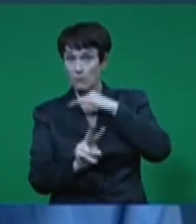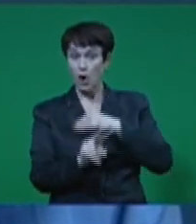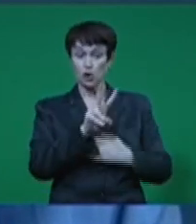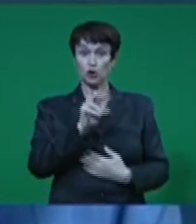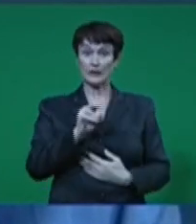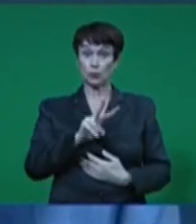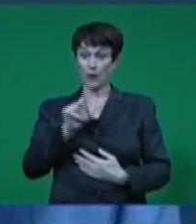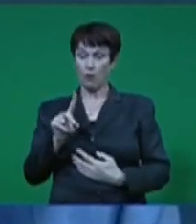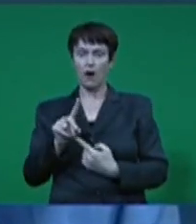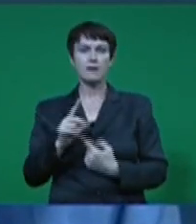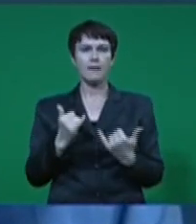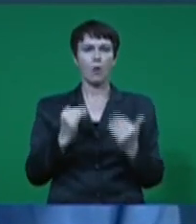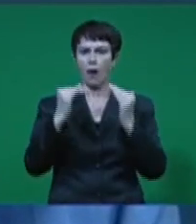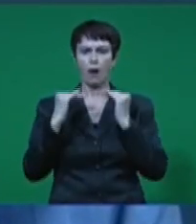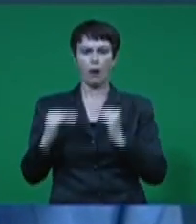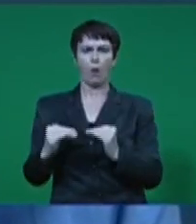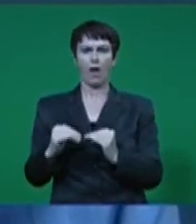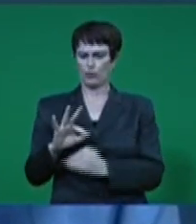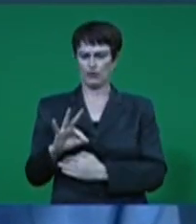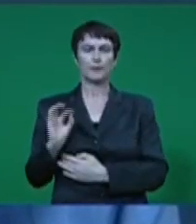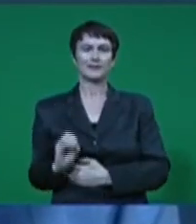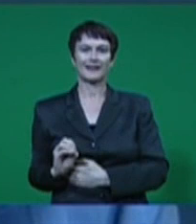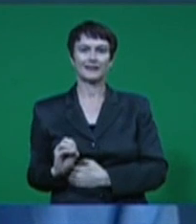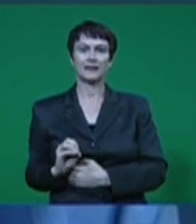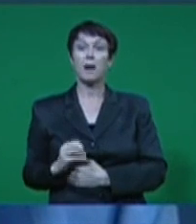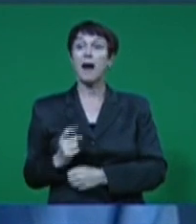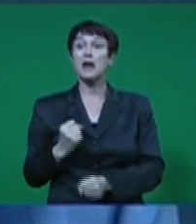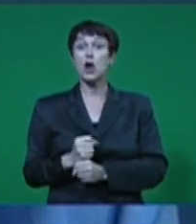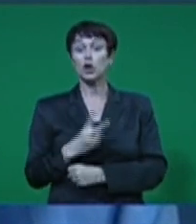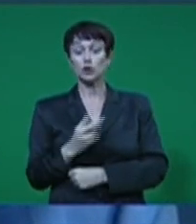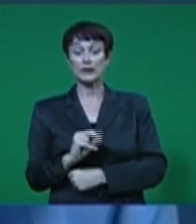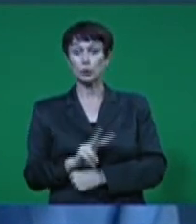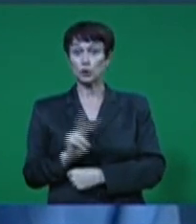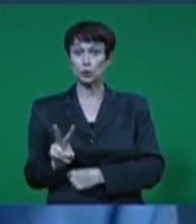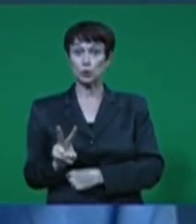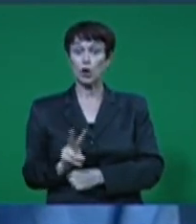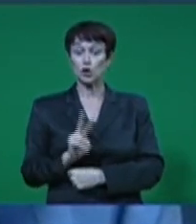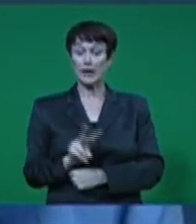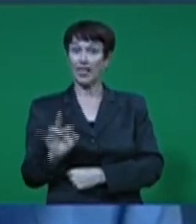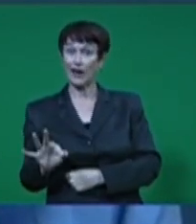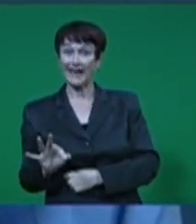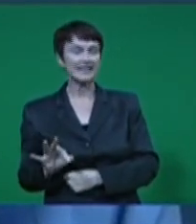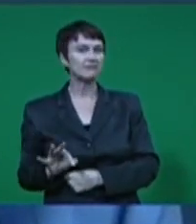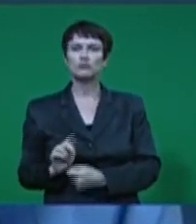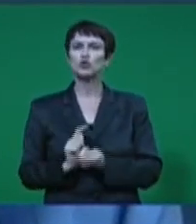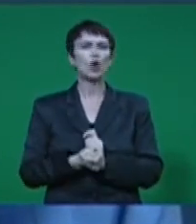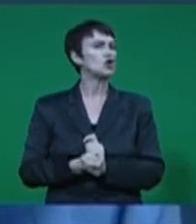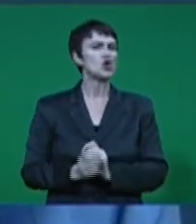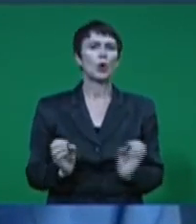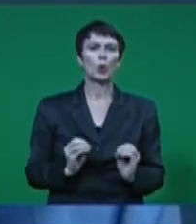is lower at 3% and unchanged for 2022 and 2023 at 4%